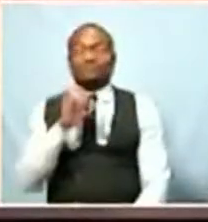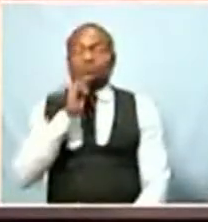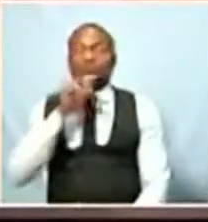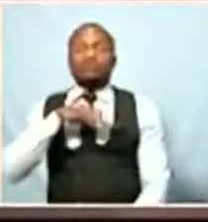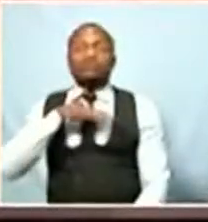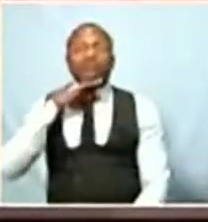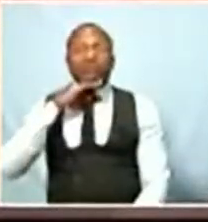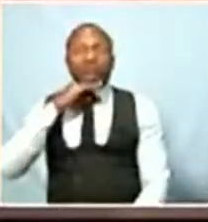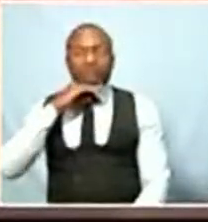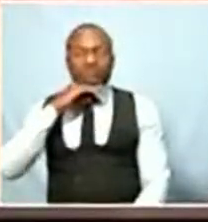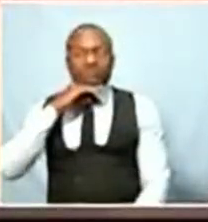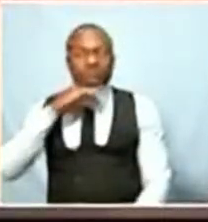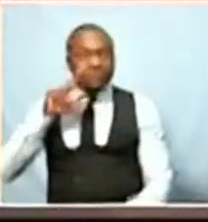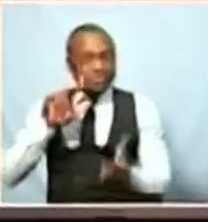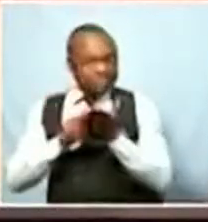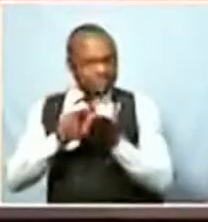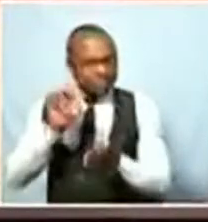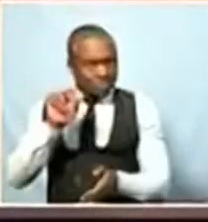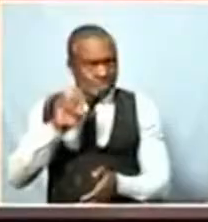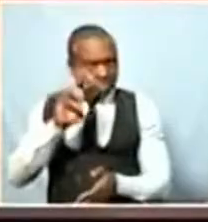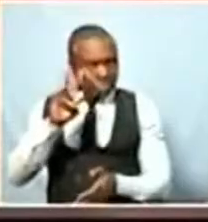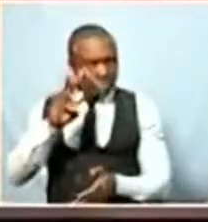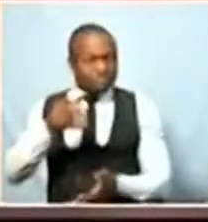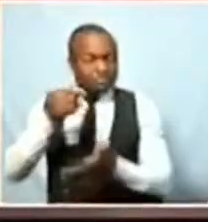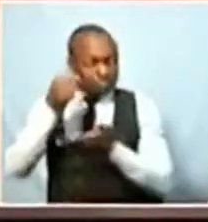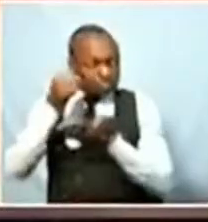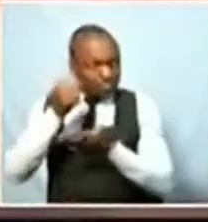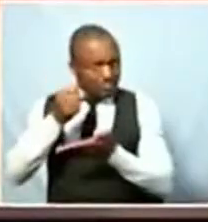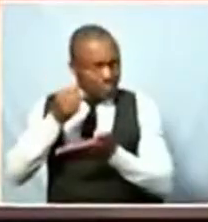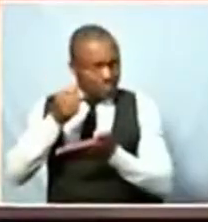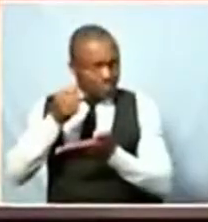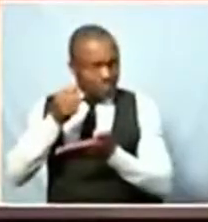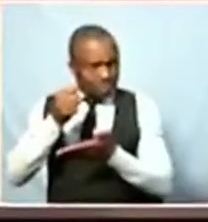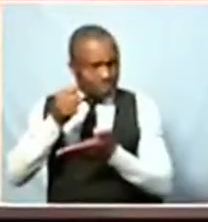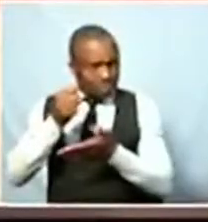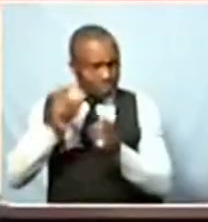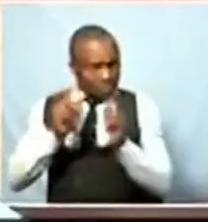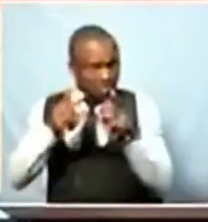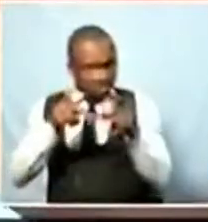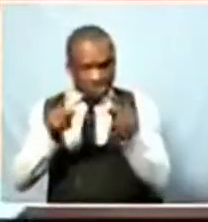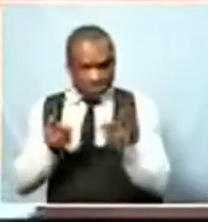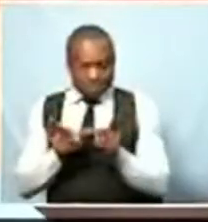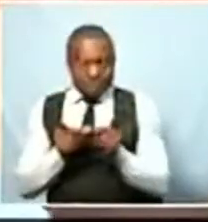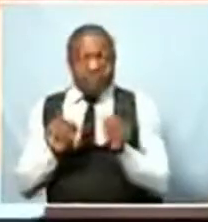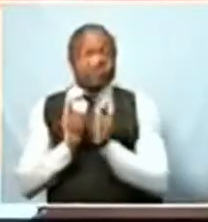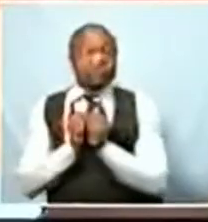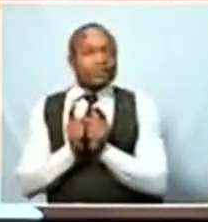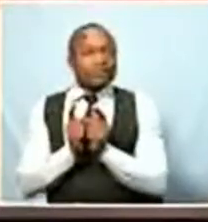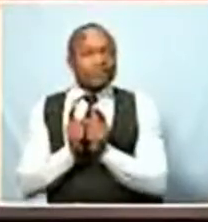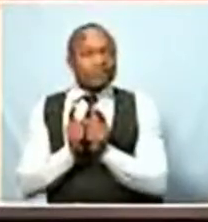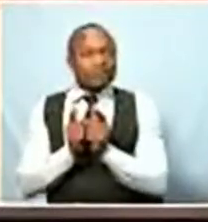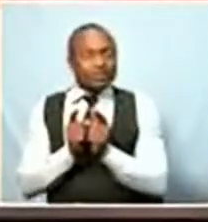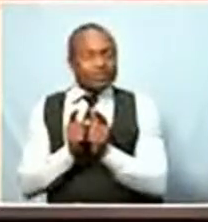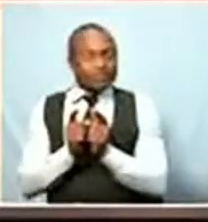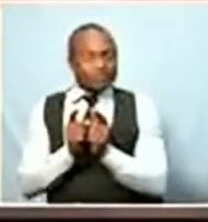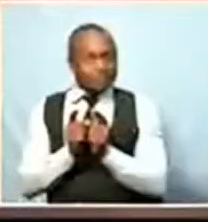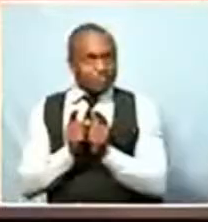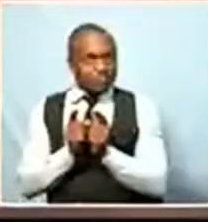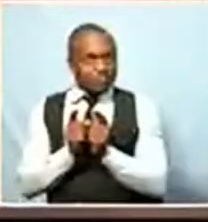adequacy and ramifications of the 2026 budget allocation in meeting set targets, then you go to paragraph, actually the